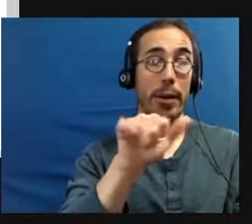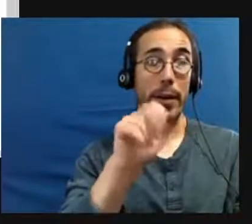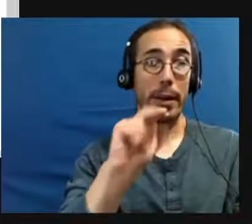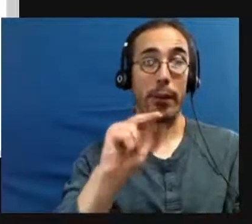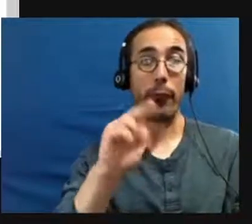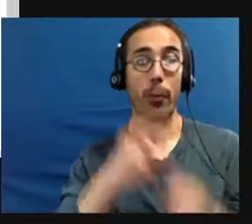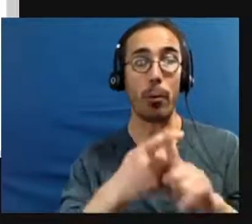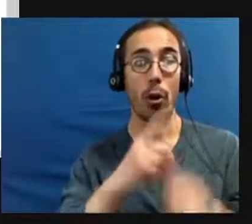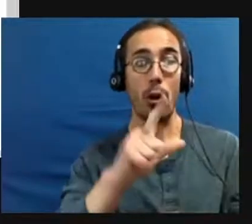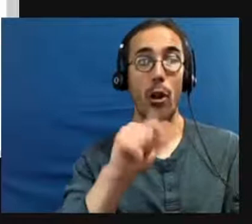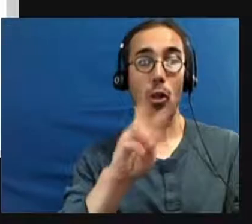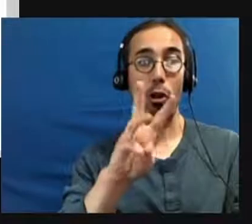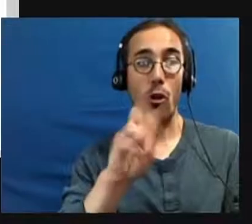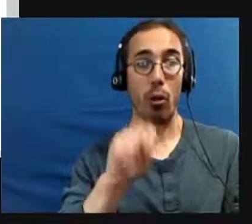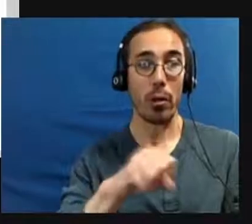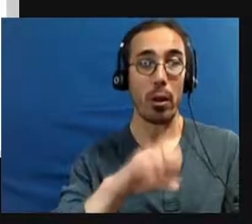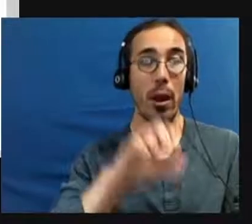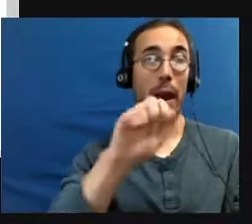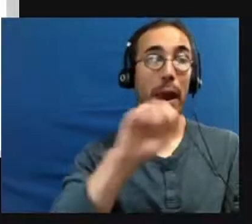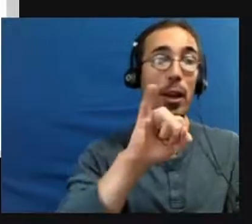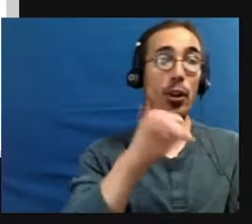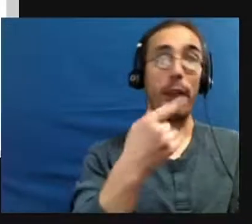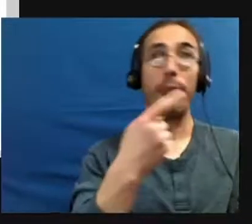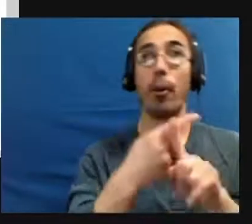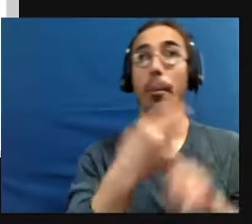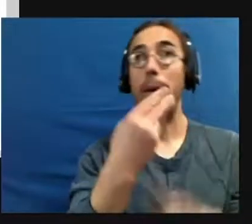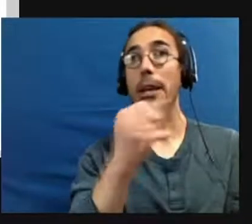and AJ from Hero Elementary.